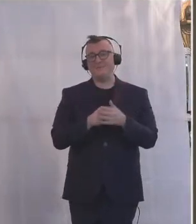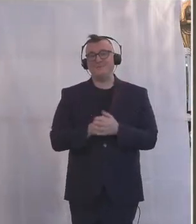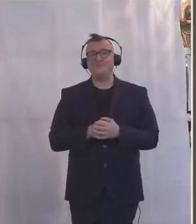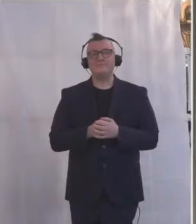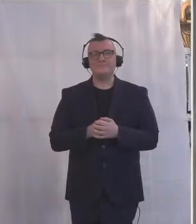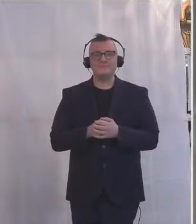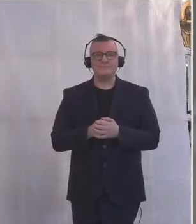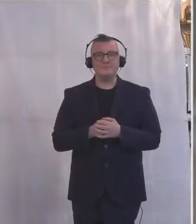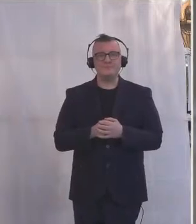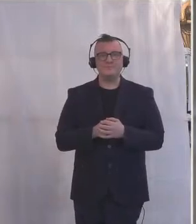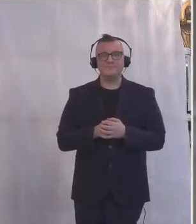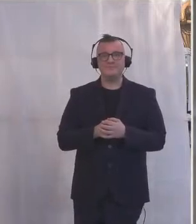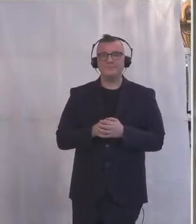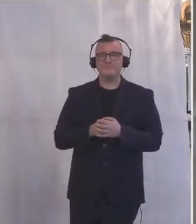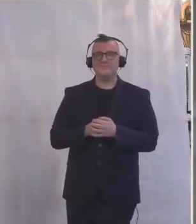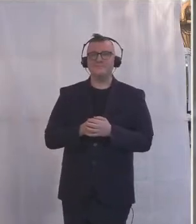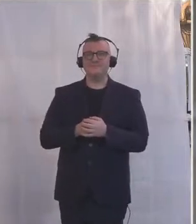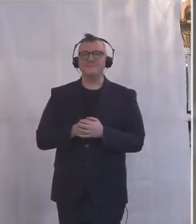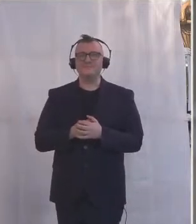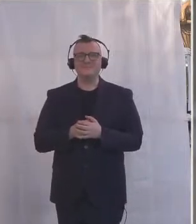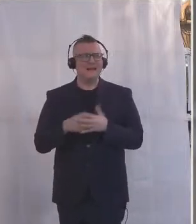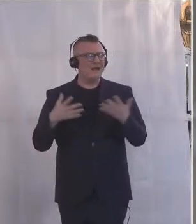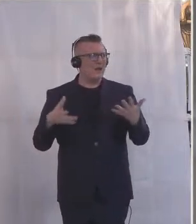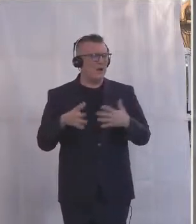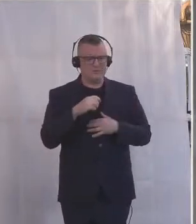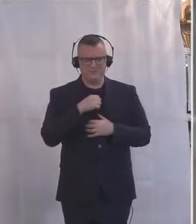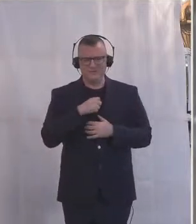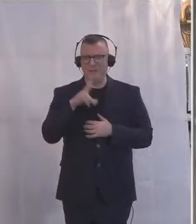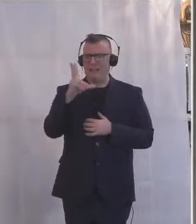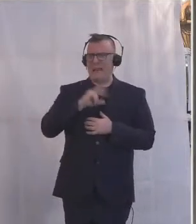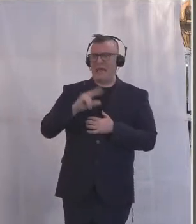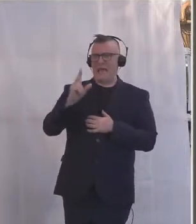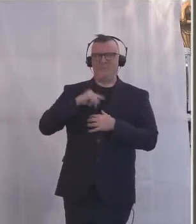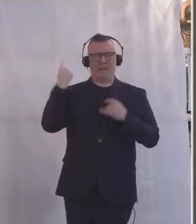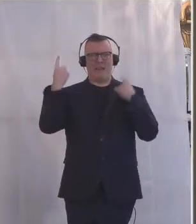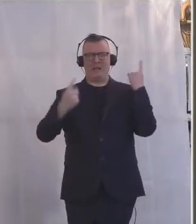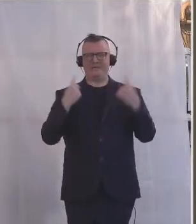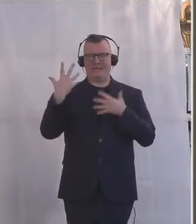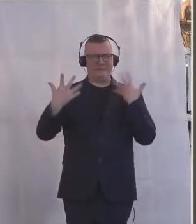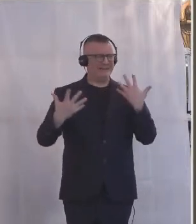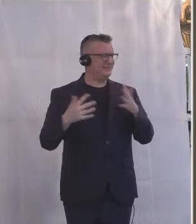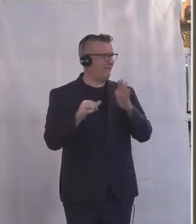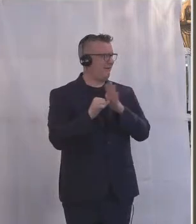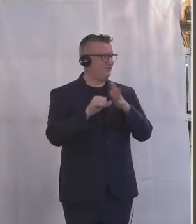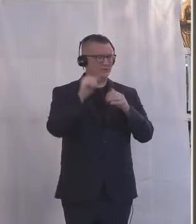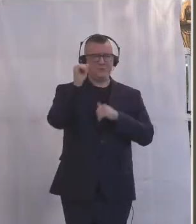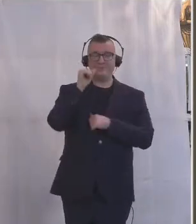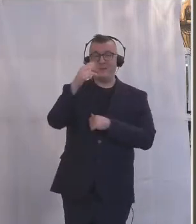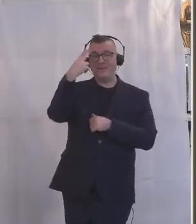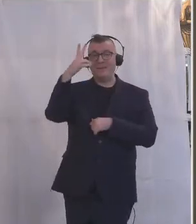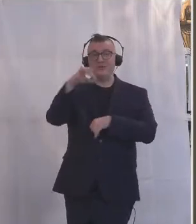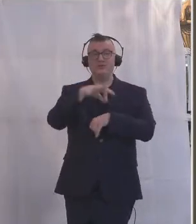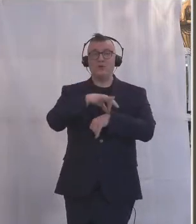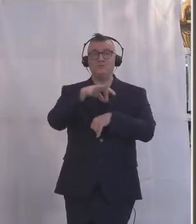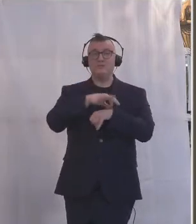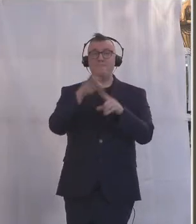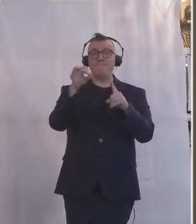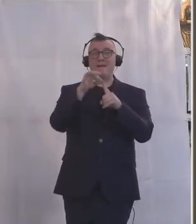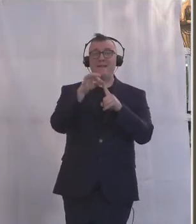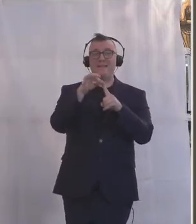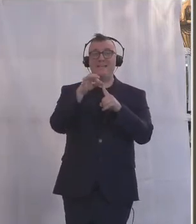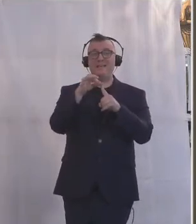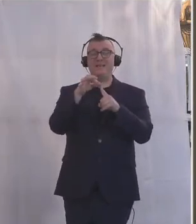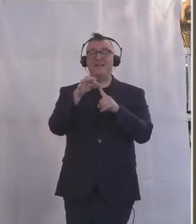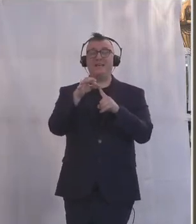Okay, so hopefully, oh, I am mic'd up. I'm quite loud anyway, so it's difficult to tell. So I'm Dr. Penny Traynor. I'm a